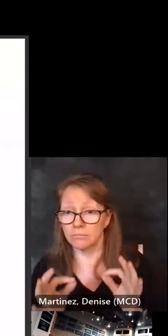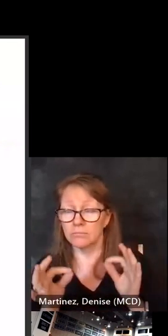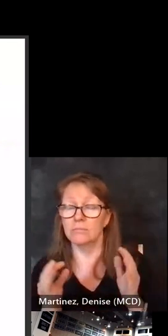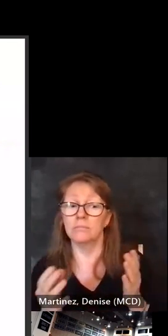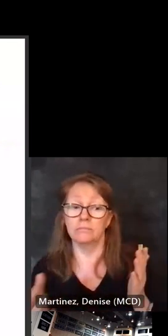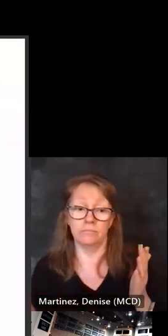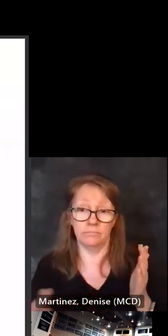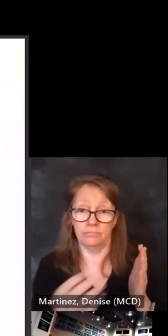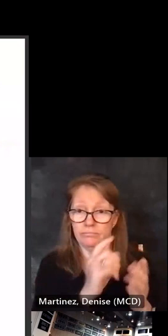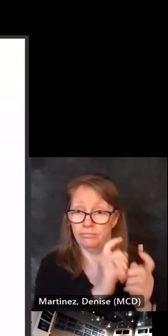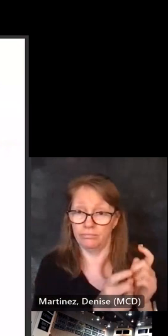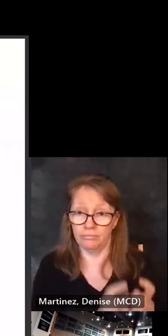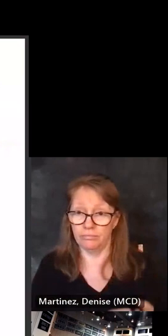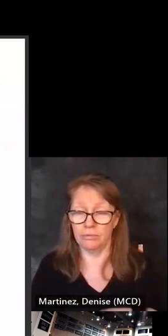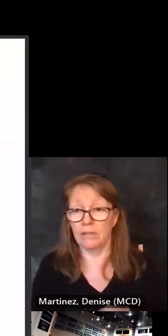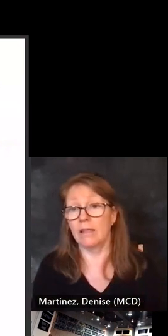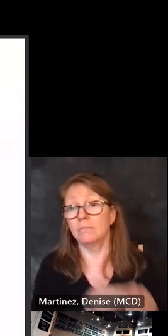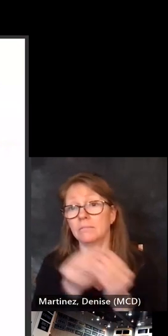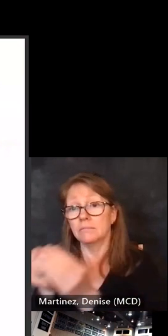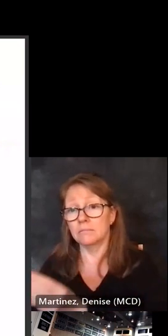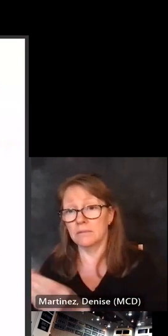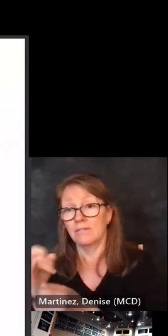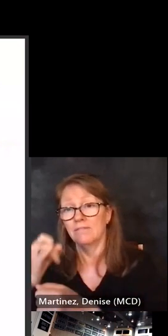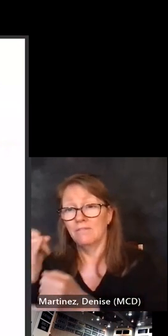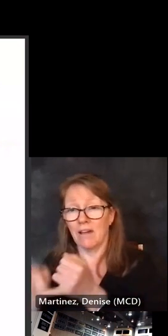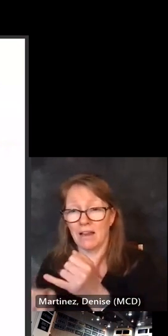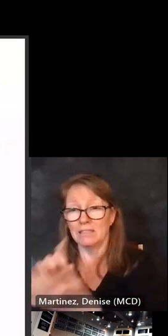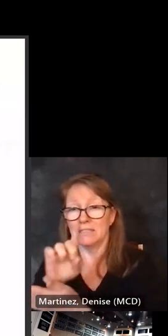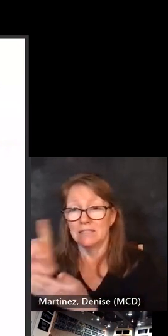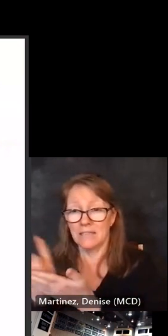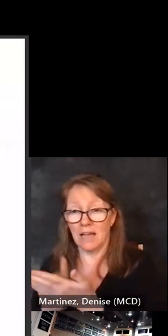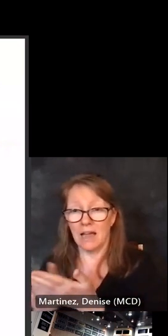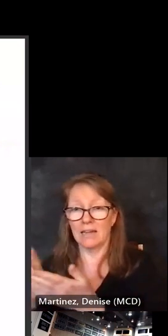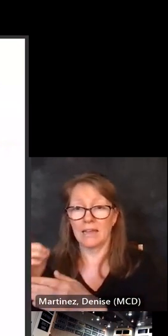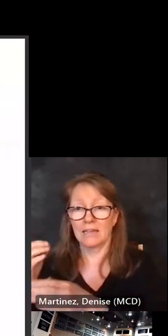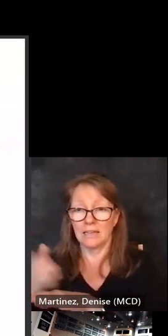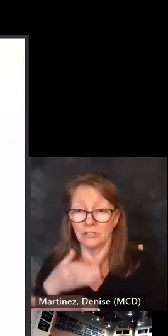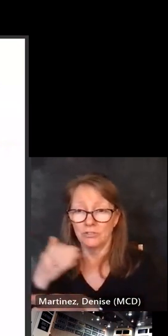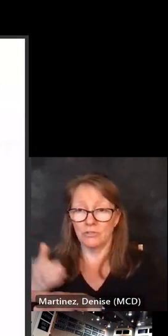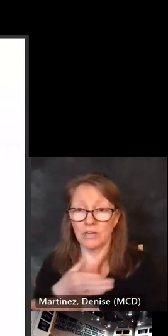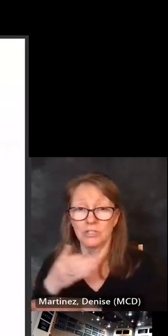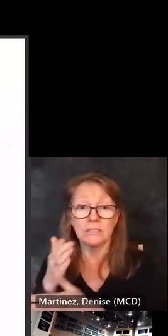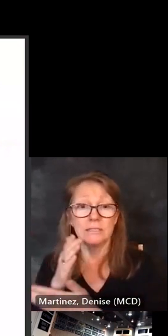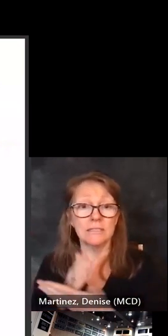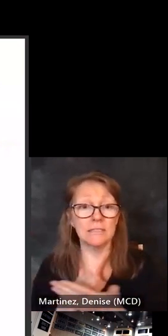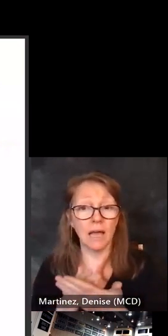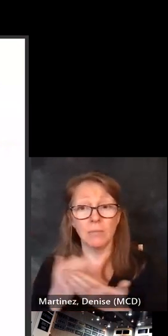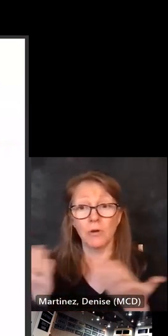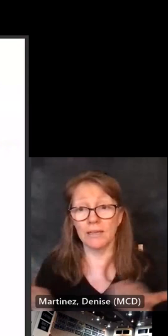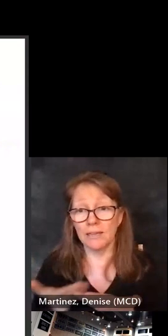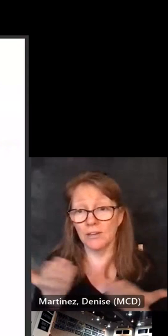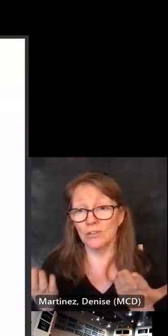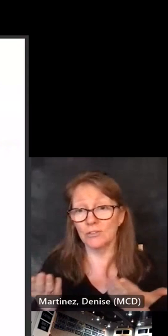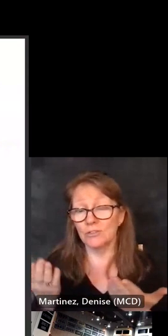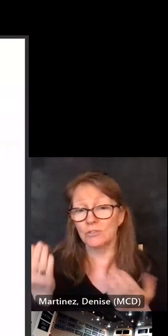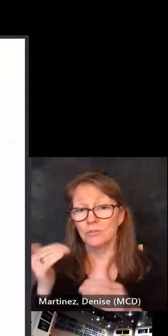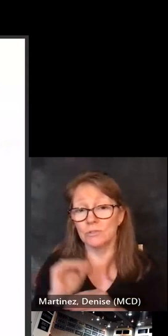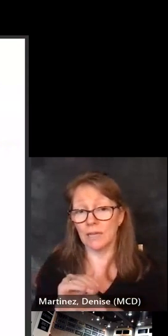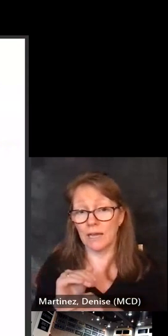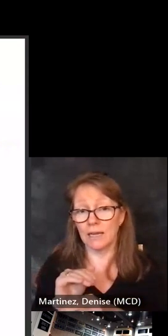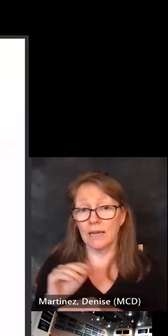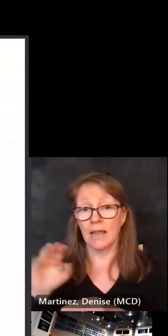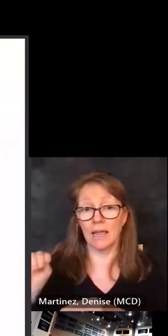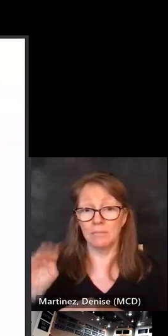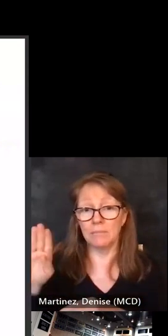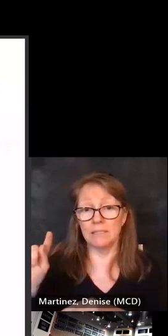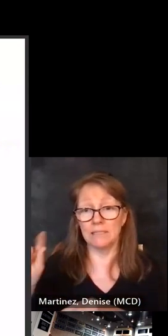going to bring it through final design and construction. Some of them are here tonight, including our MBTA project manager for that next